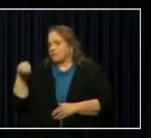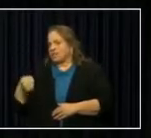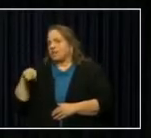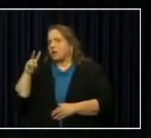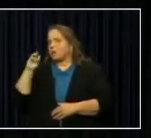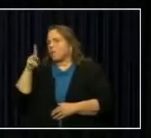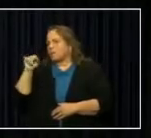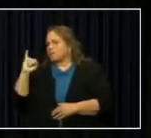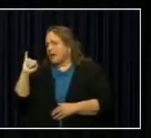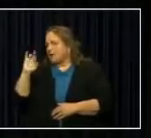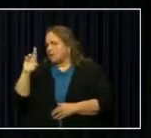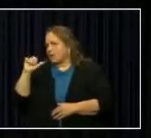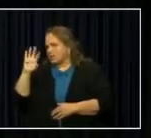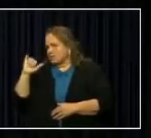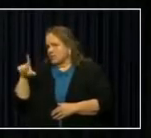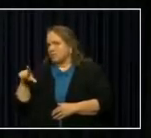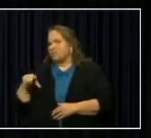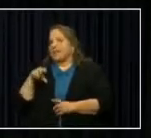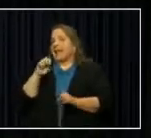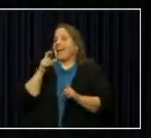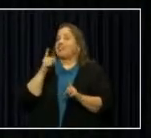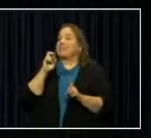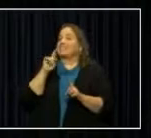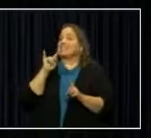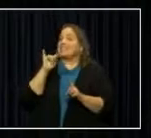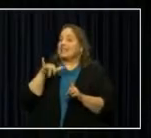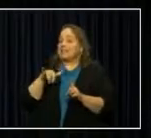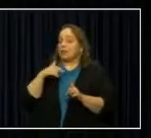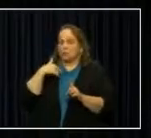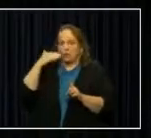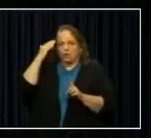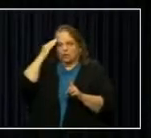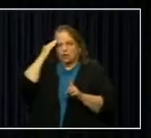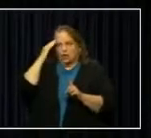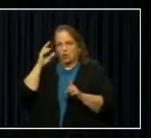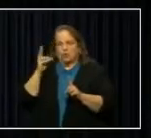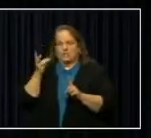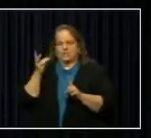multiracial. Ethnicity of overall cases, we know